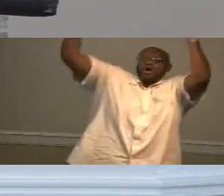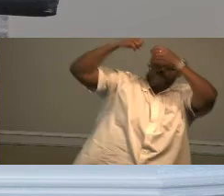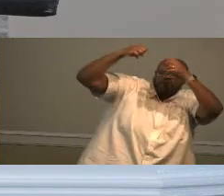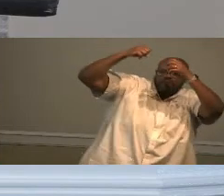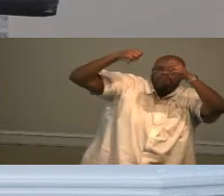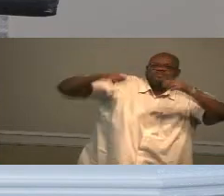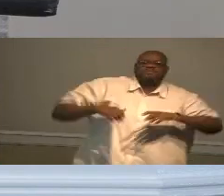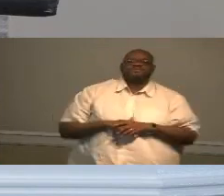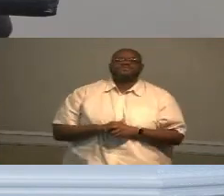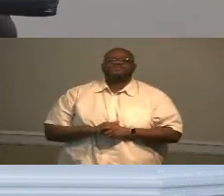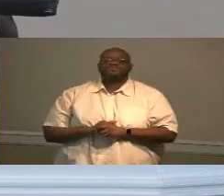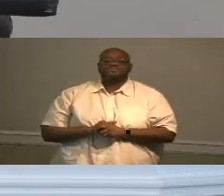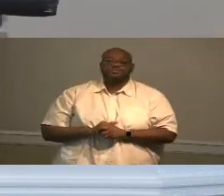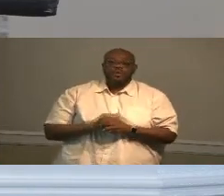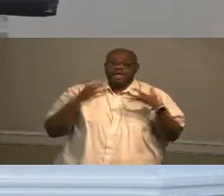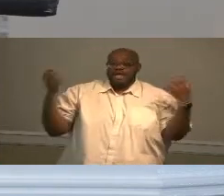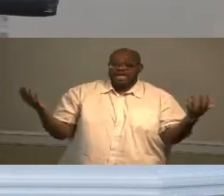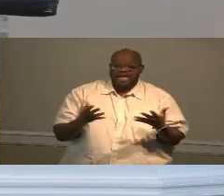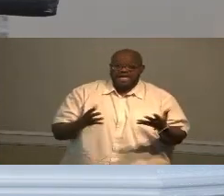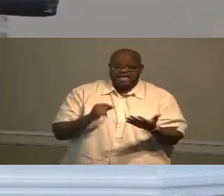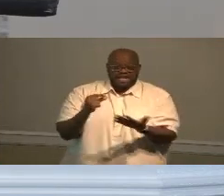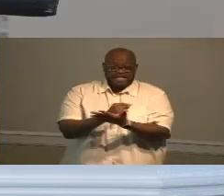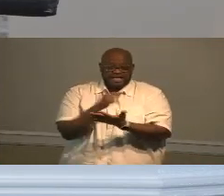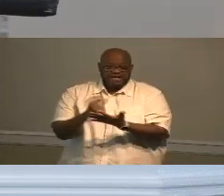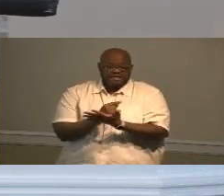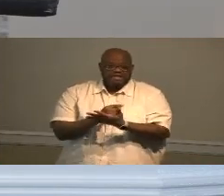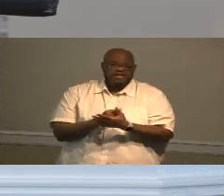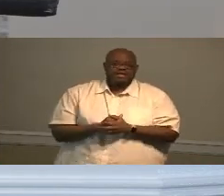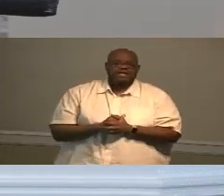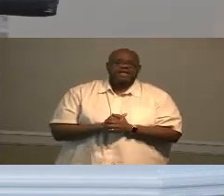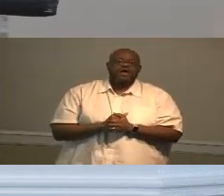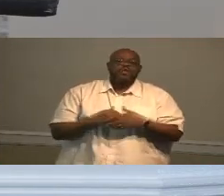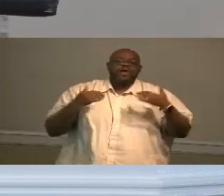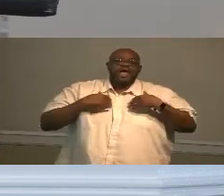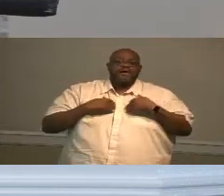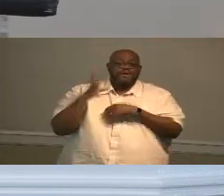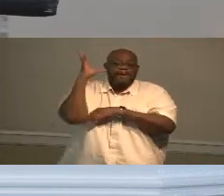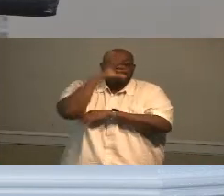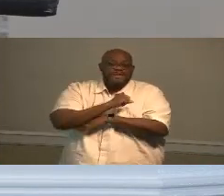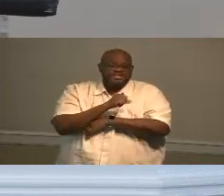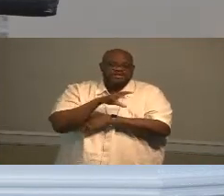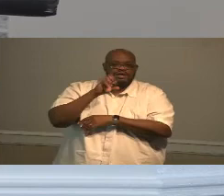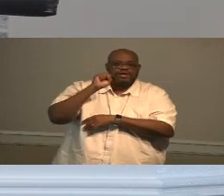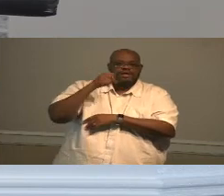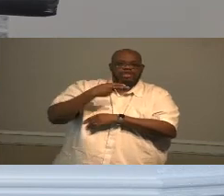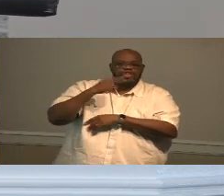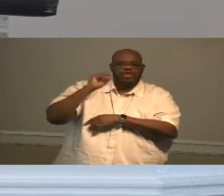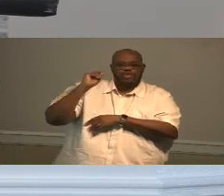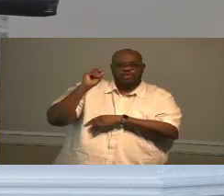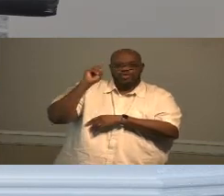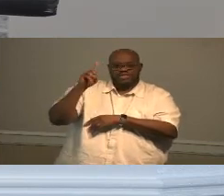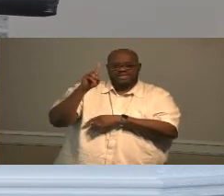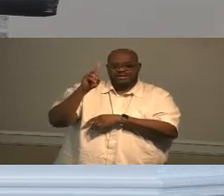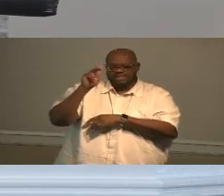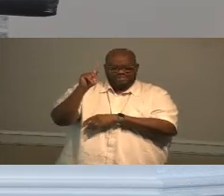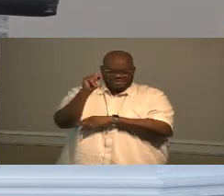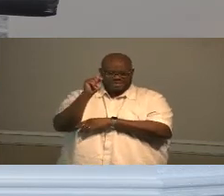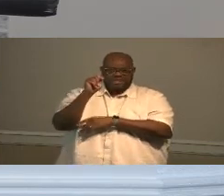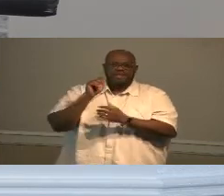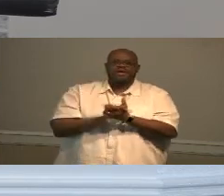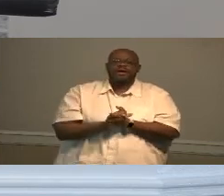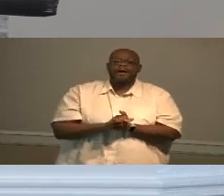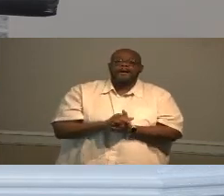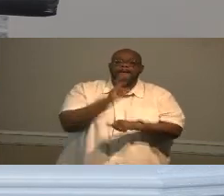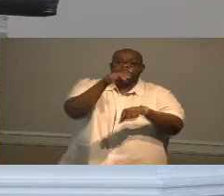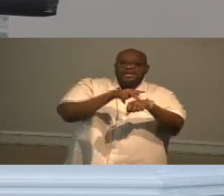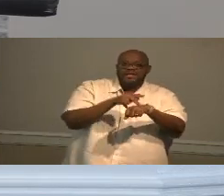shot. Here in the text, there's a missed shot. Peter, he started off well. He has